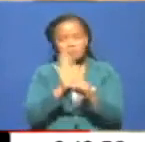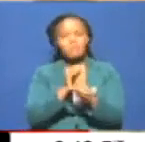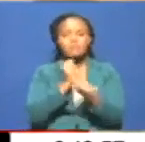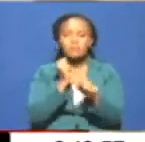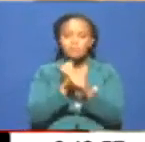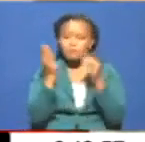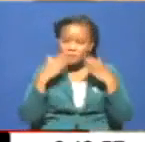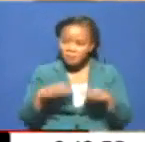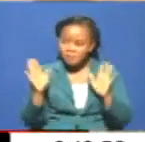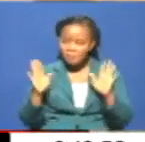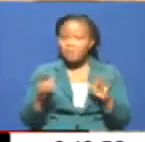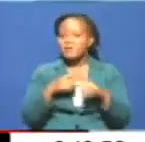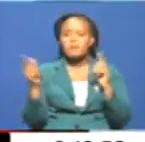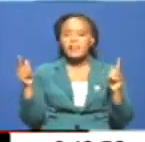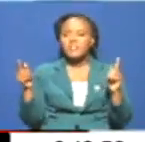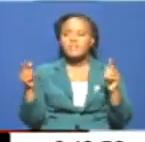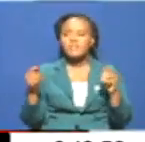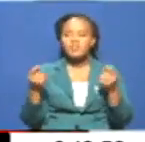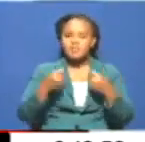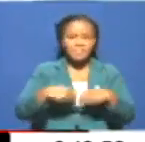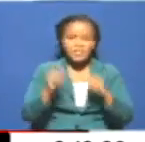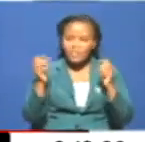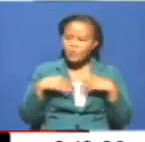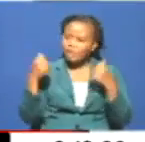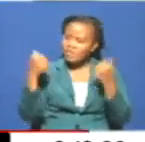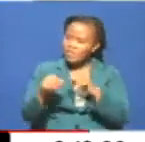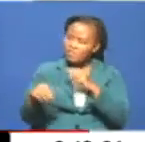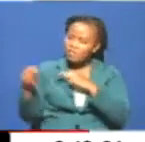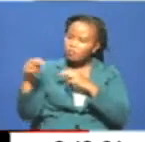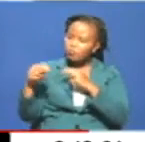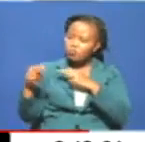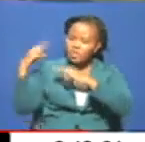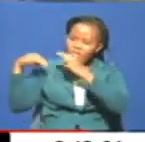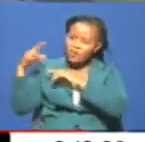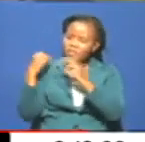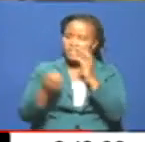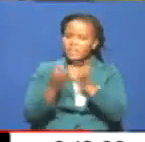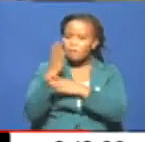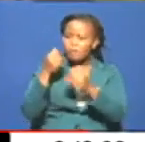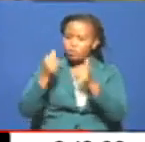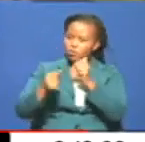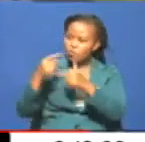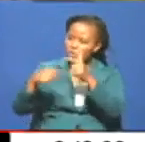will be no unveiling of memorial or heroic establishments which are still under construction.